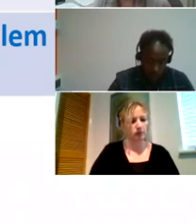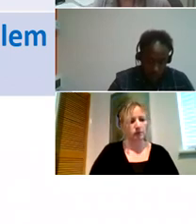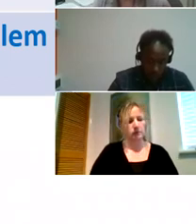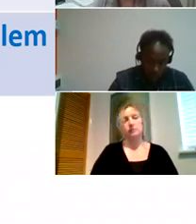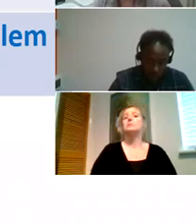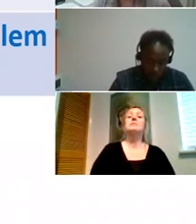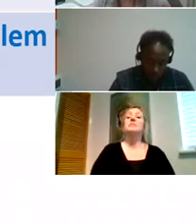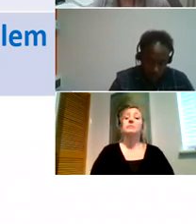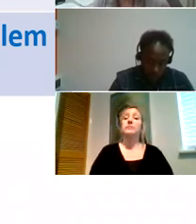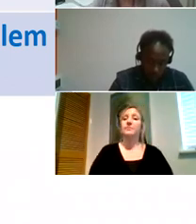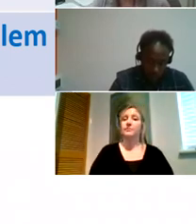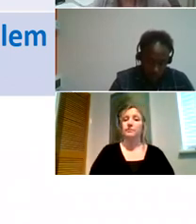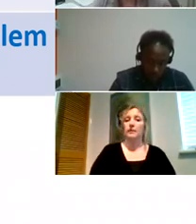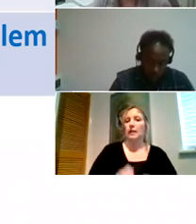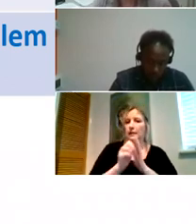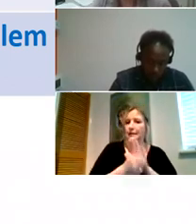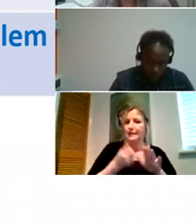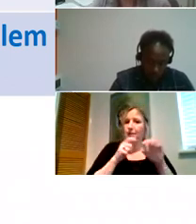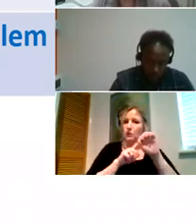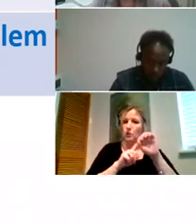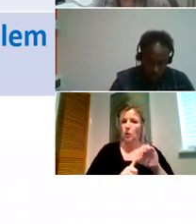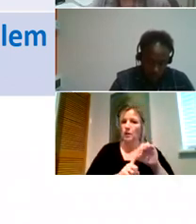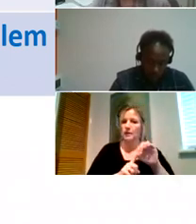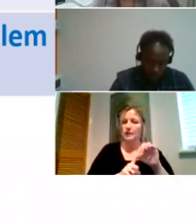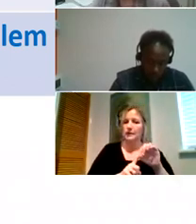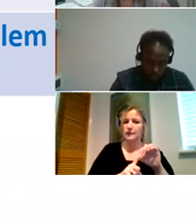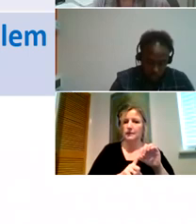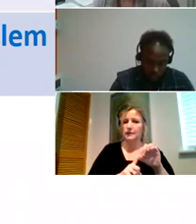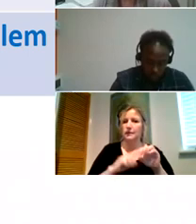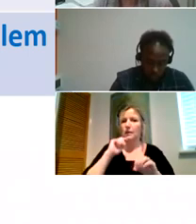qualities that will really help you in the workplace.